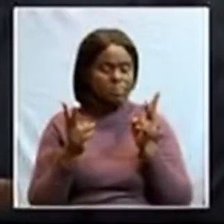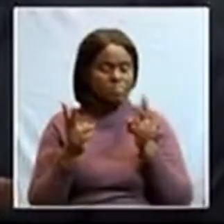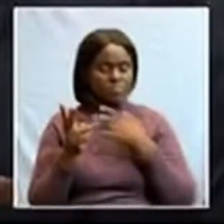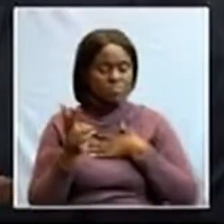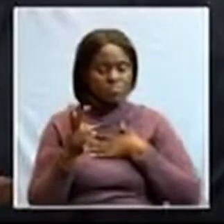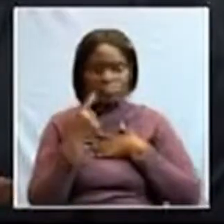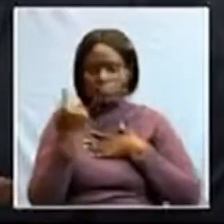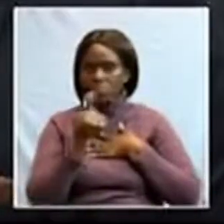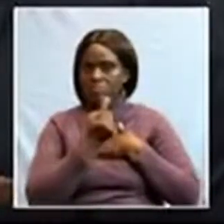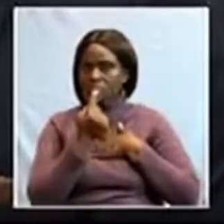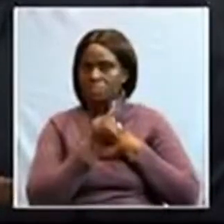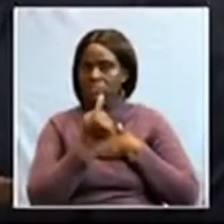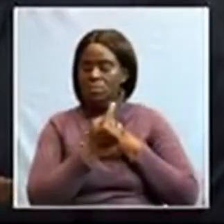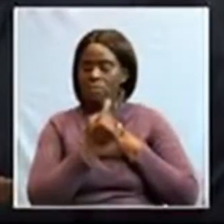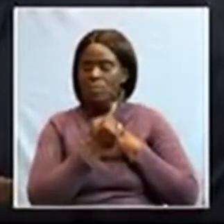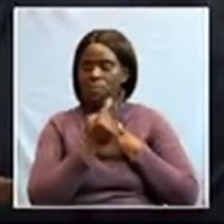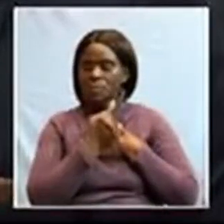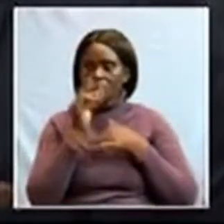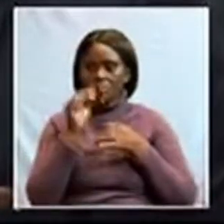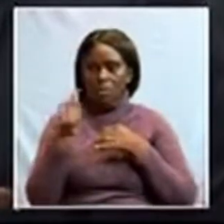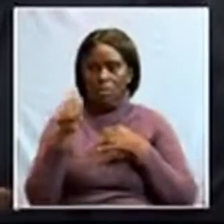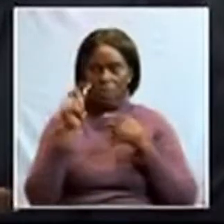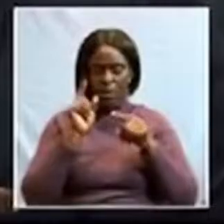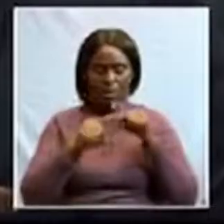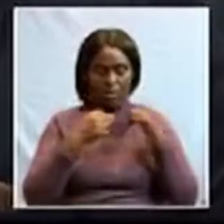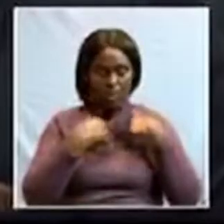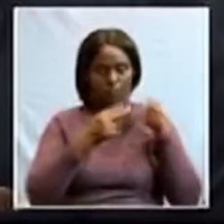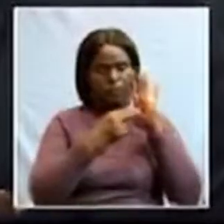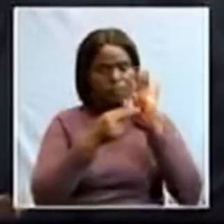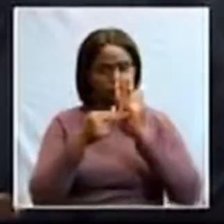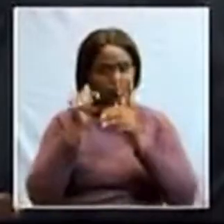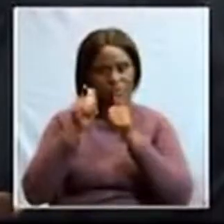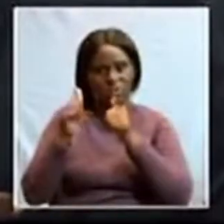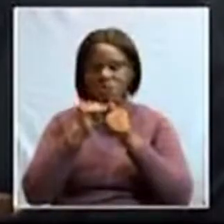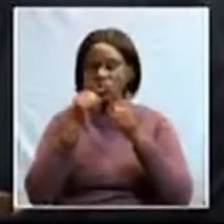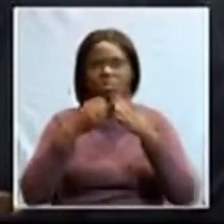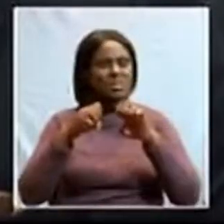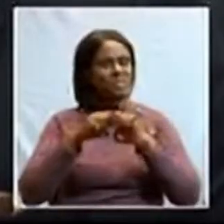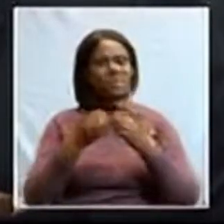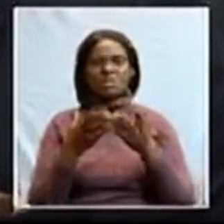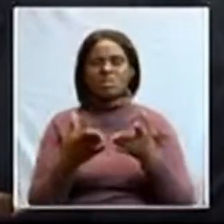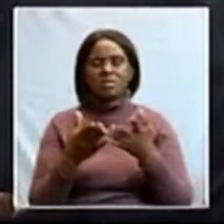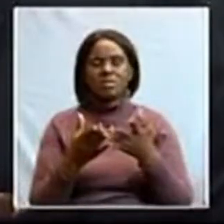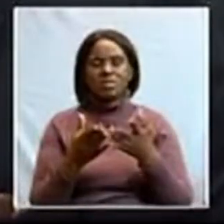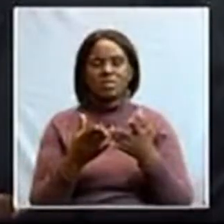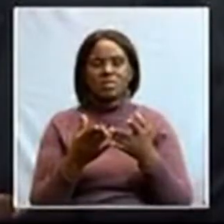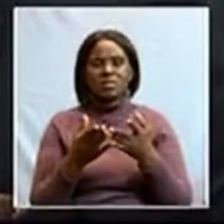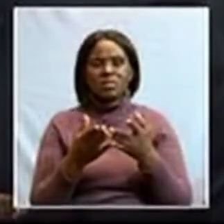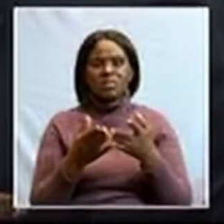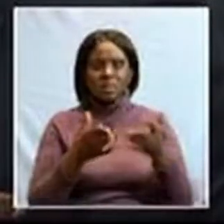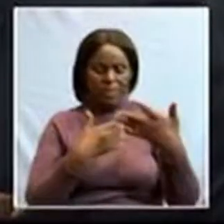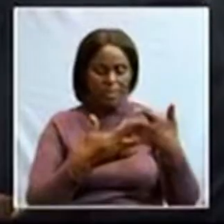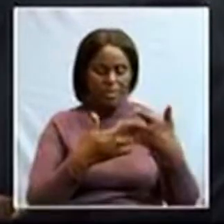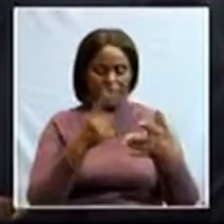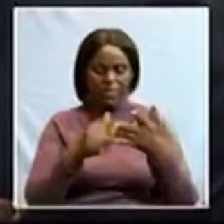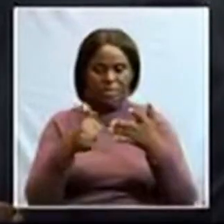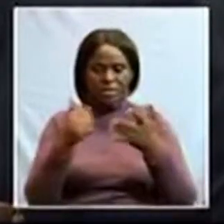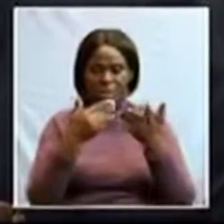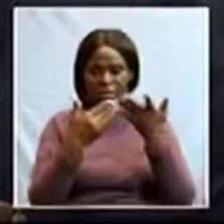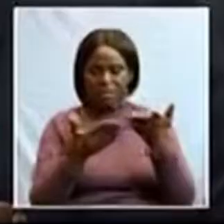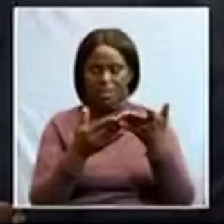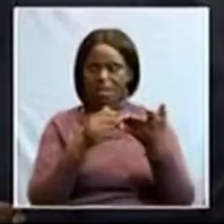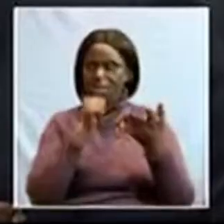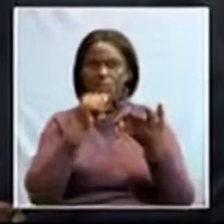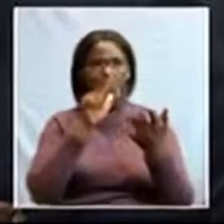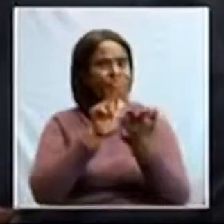mine is that if they can't avail those documents, they are not even here. The documents that are here, they are